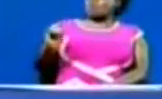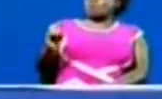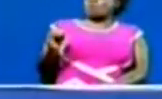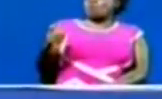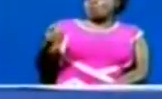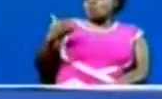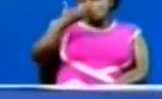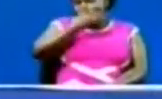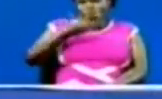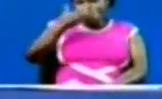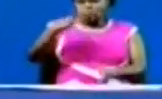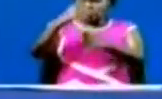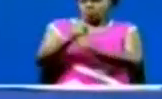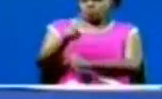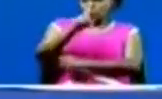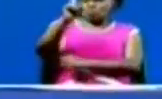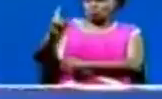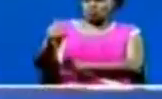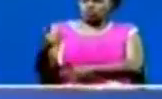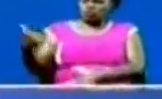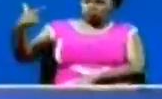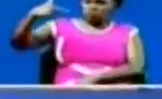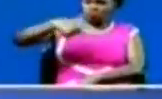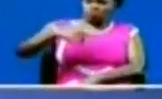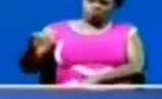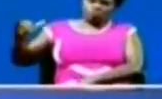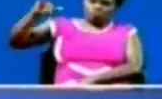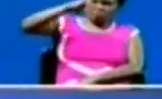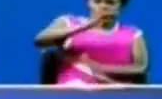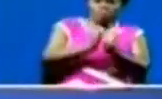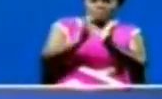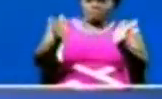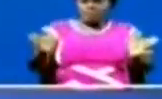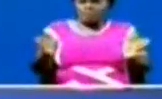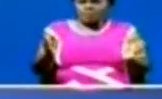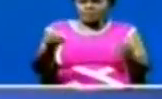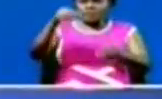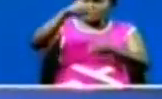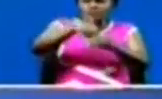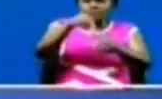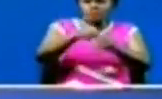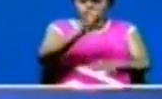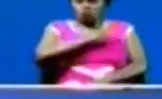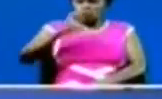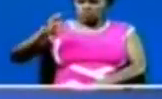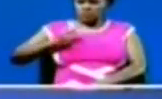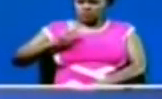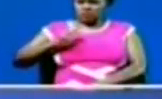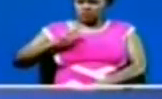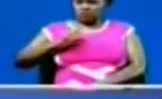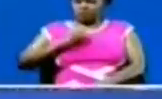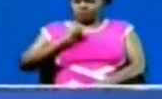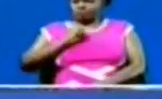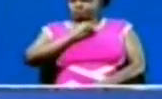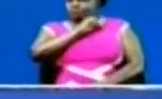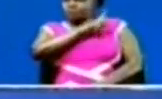oil marketing companies questioned the supply of jet fuel as the Public Investments Committee raised the red flag over the